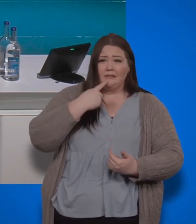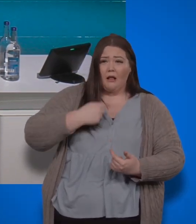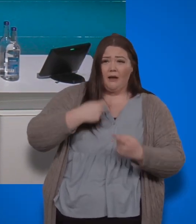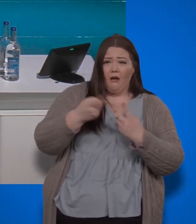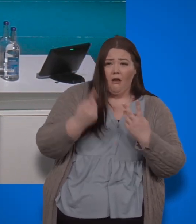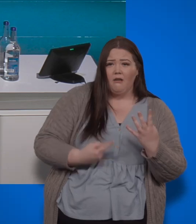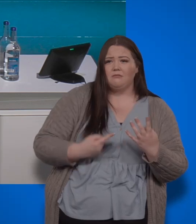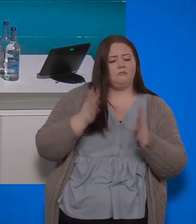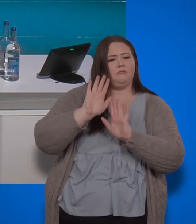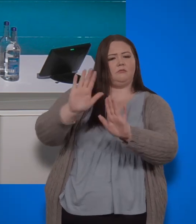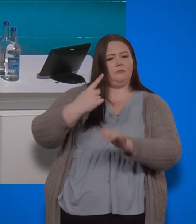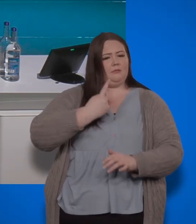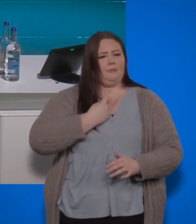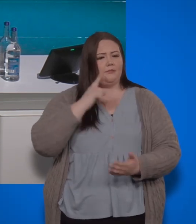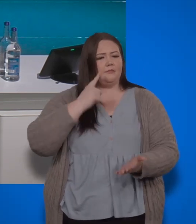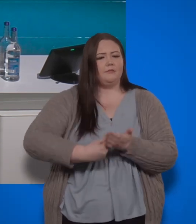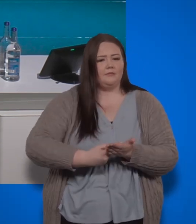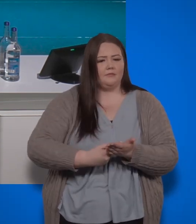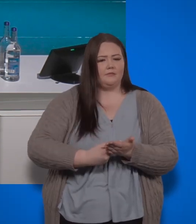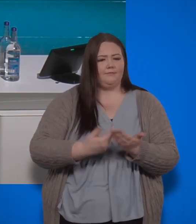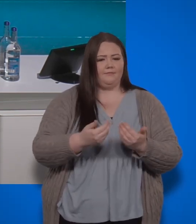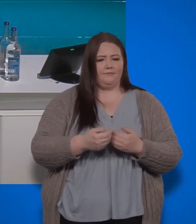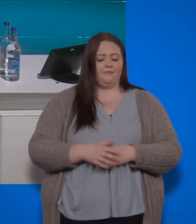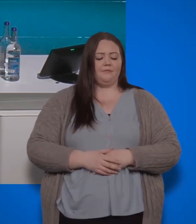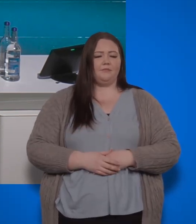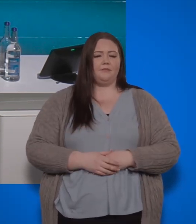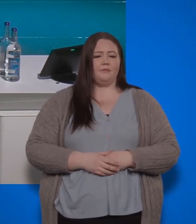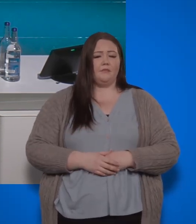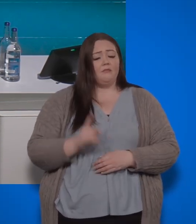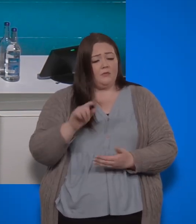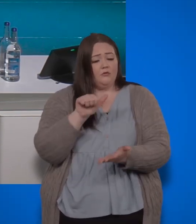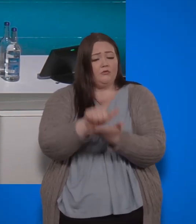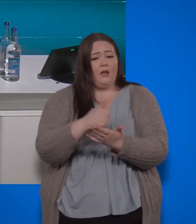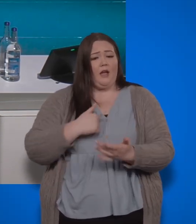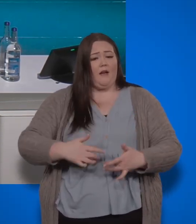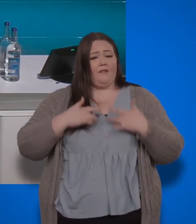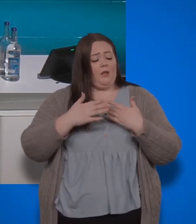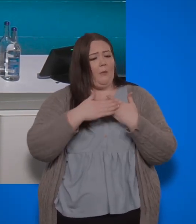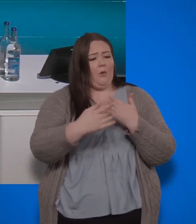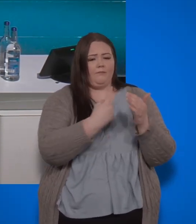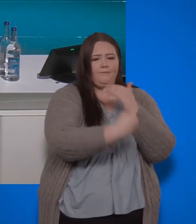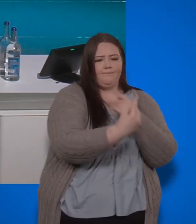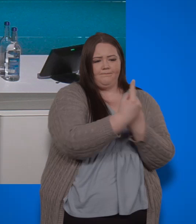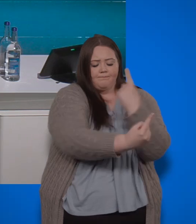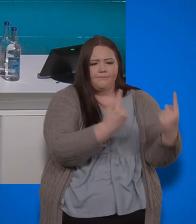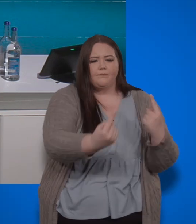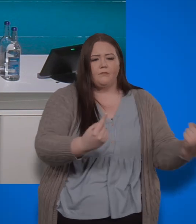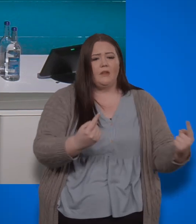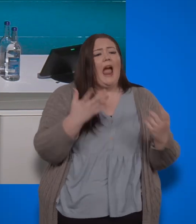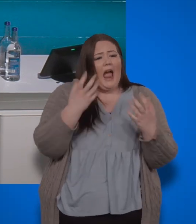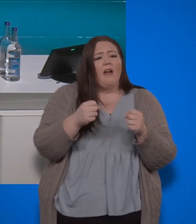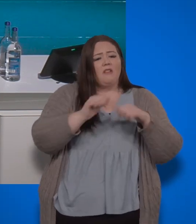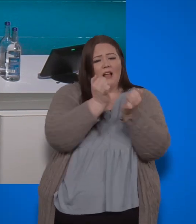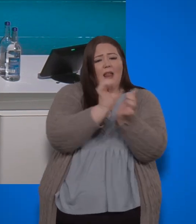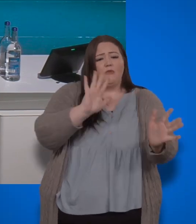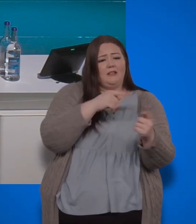to tell me what I can and can't do with my body. So it is profoundly individualistic, and I think you're right. It has there are